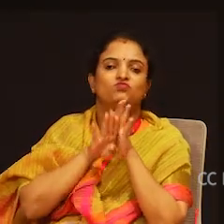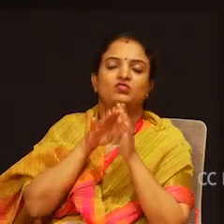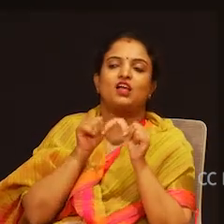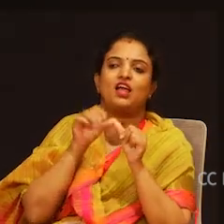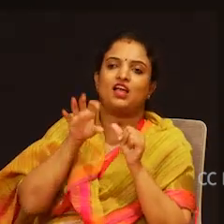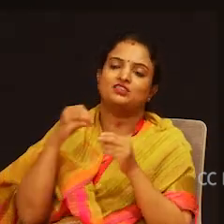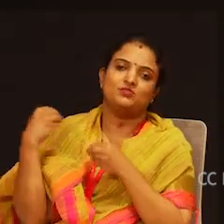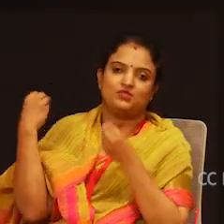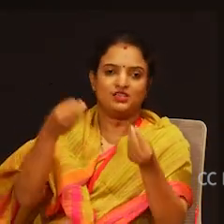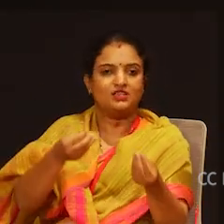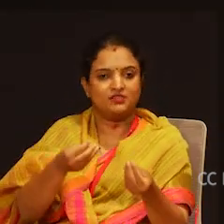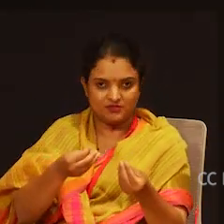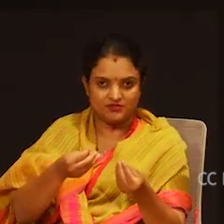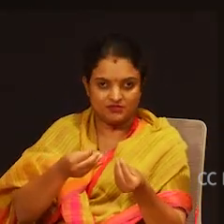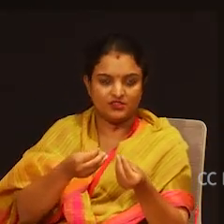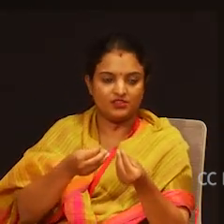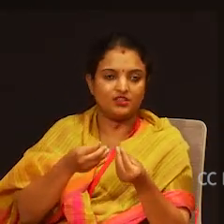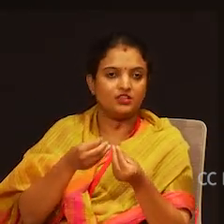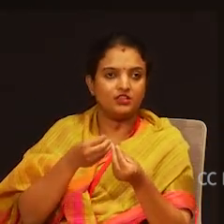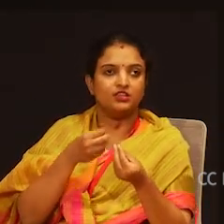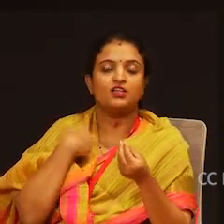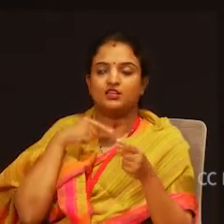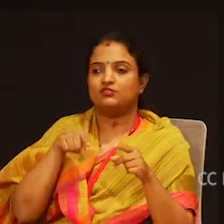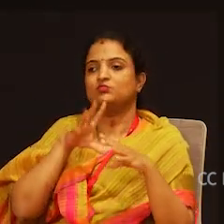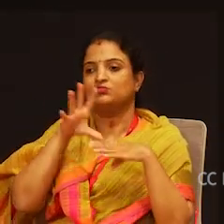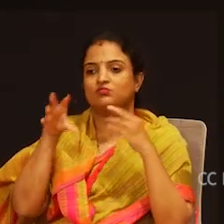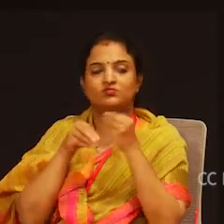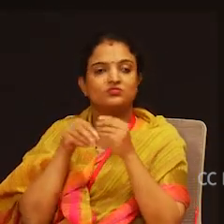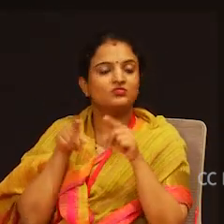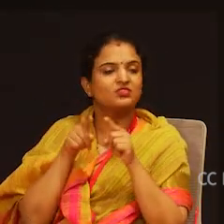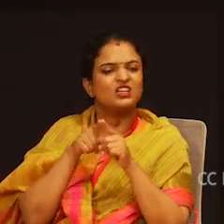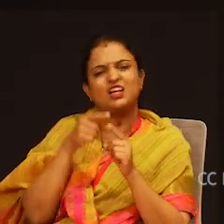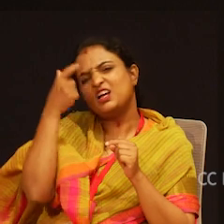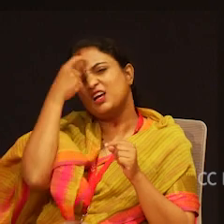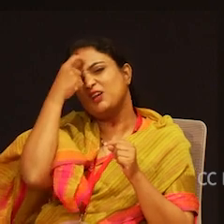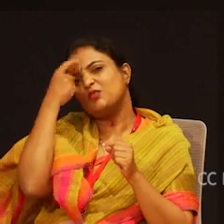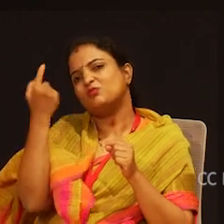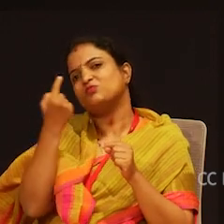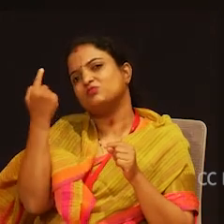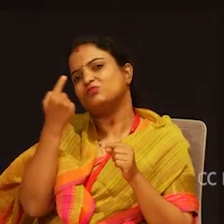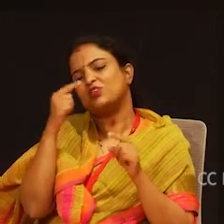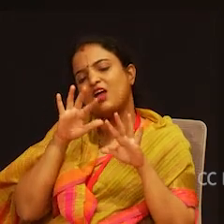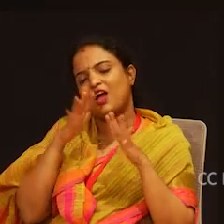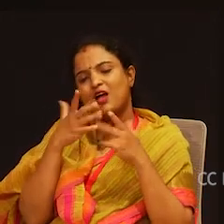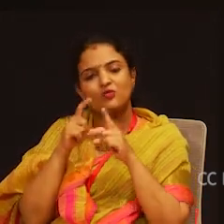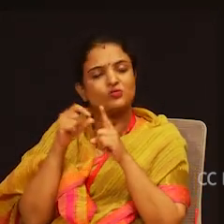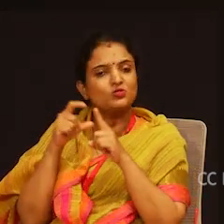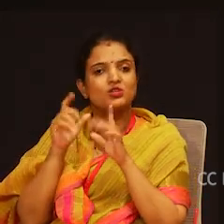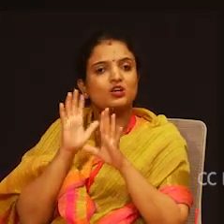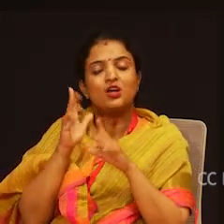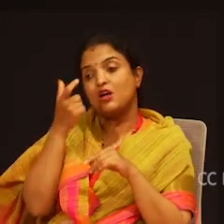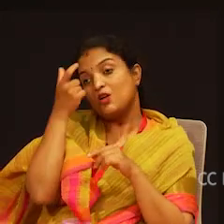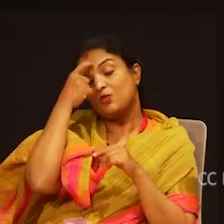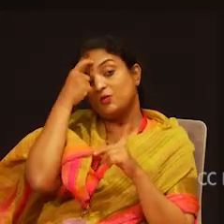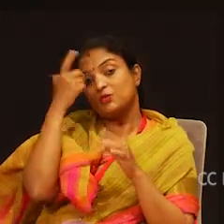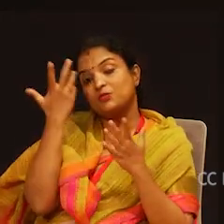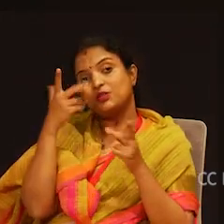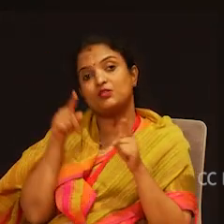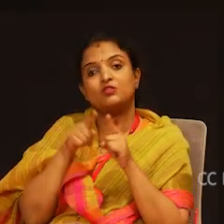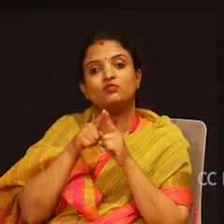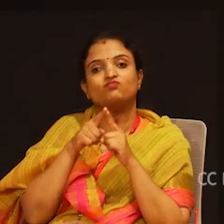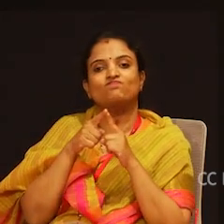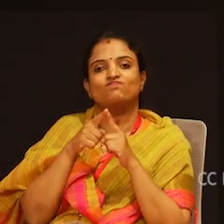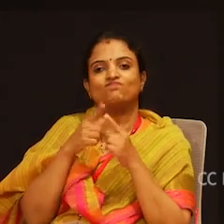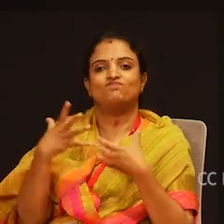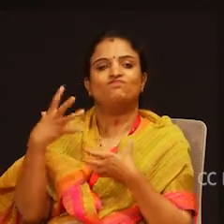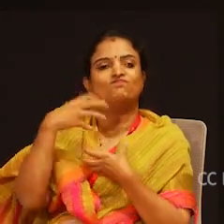accessible for all. So I sum this by saying the problem is not how to wipe out differences. The problem is to live